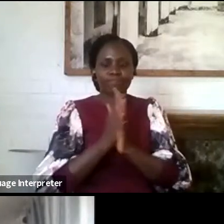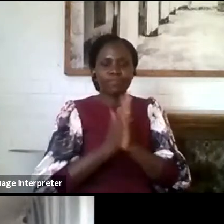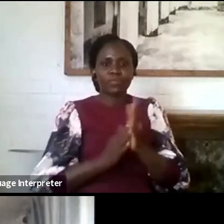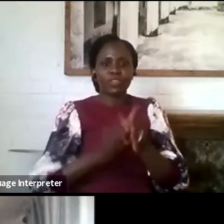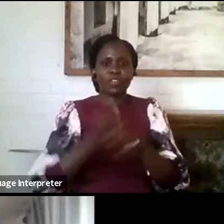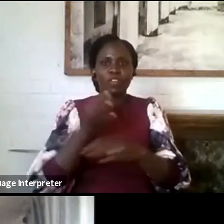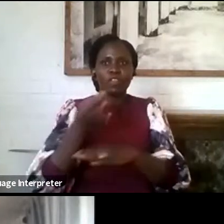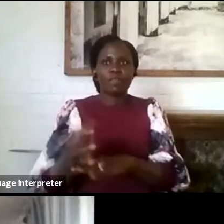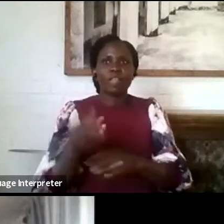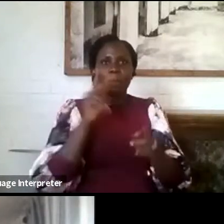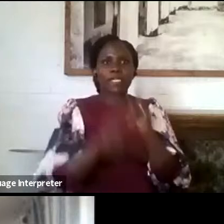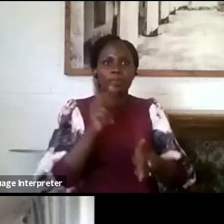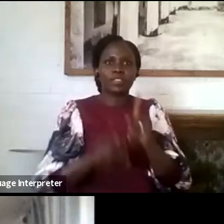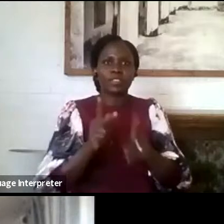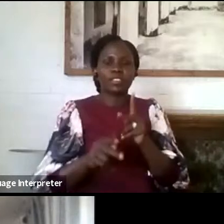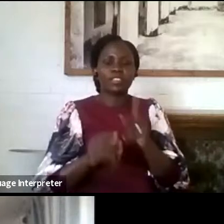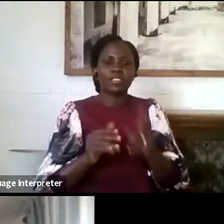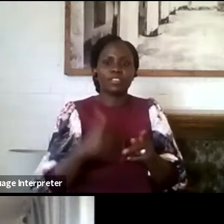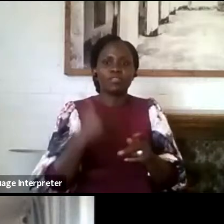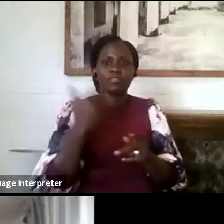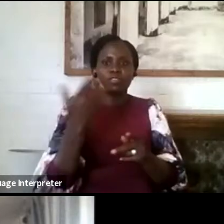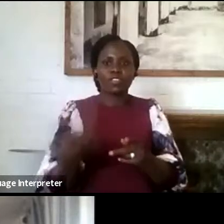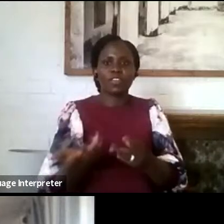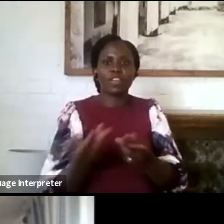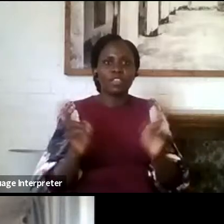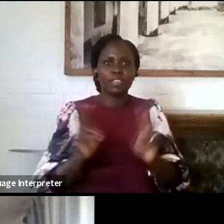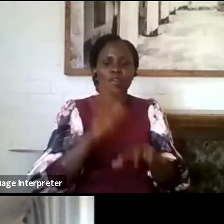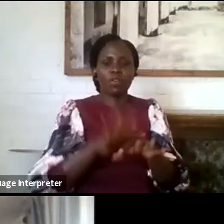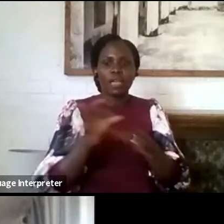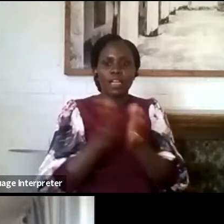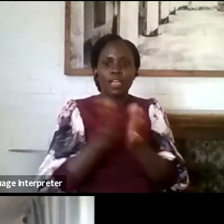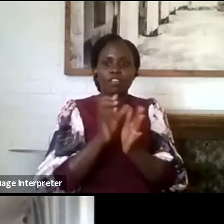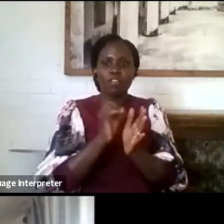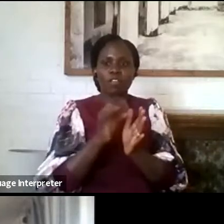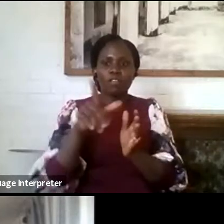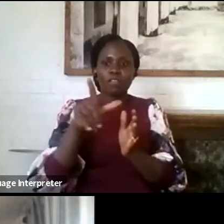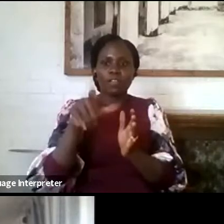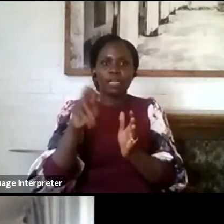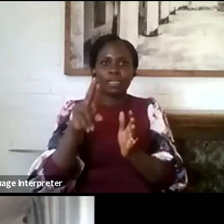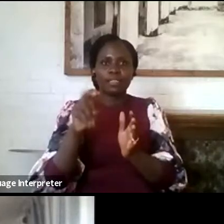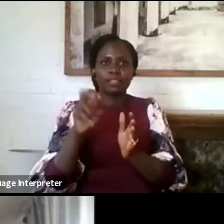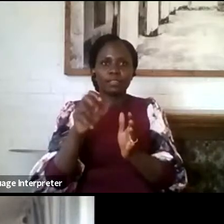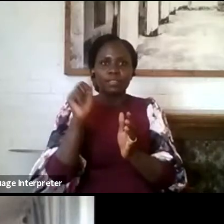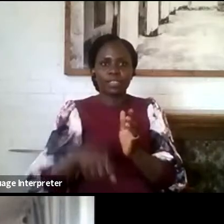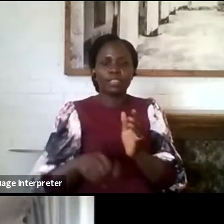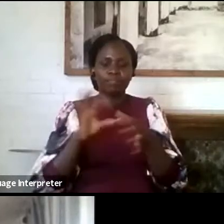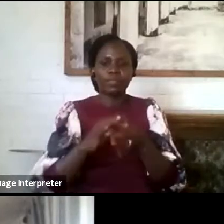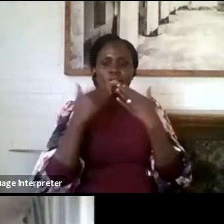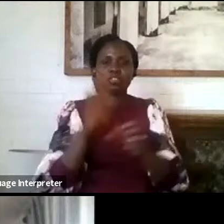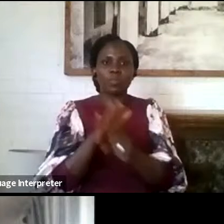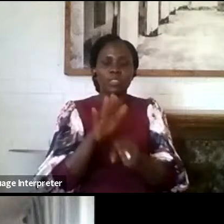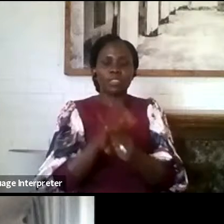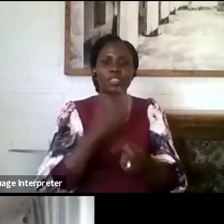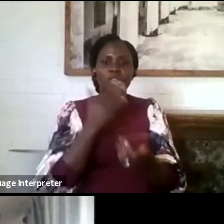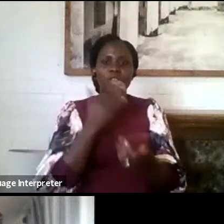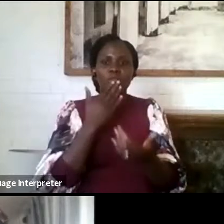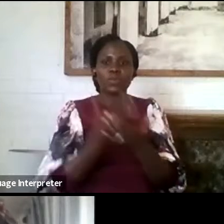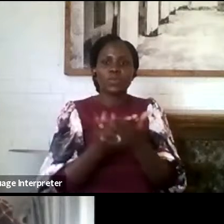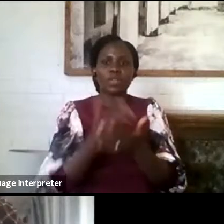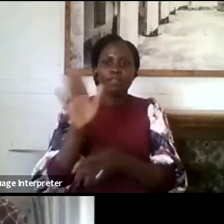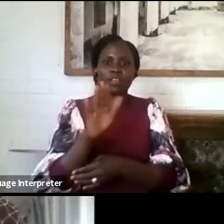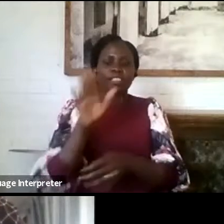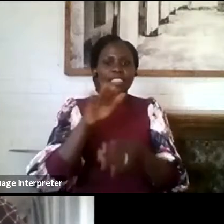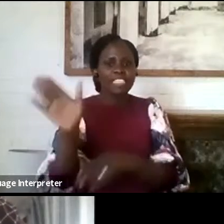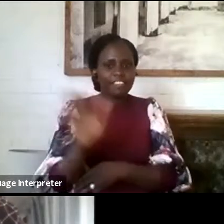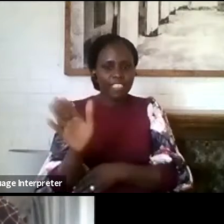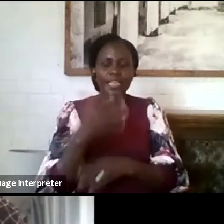to the event online and offline when we eventually meet each other. Thank you very much. Have a good afternoon, evening, and perhaps morning